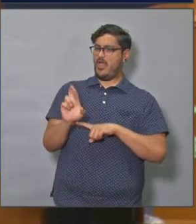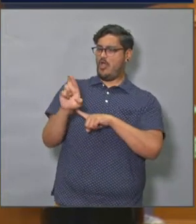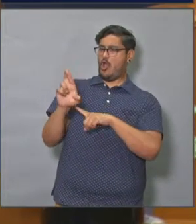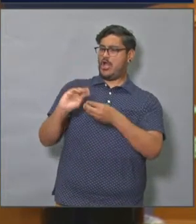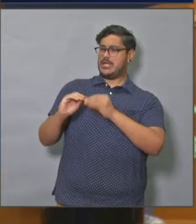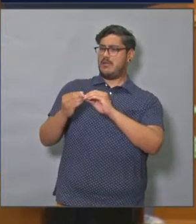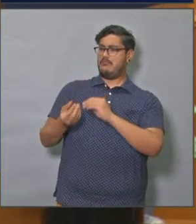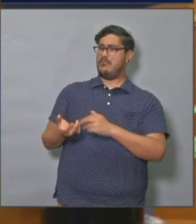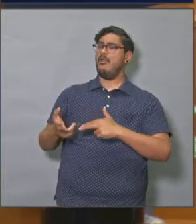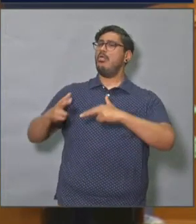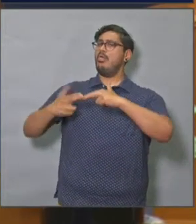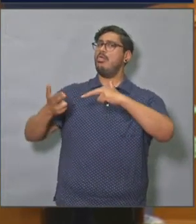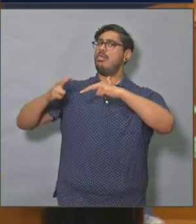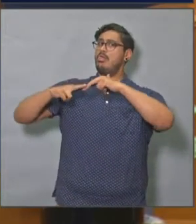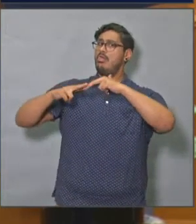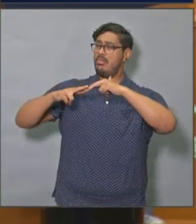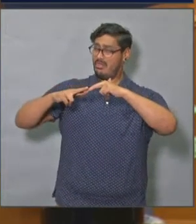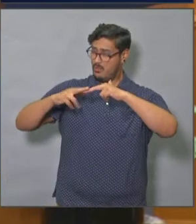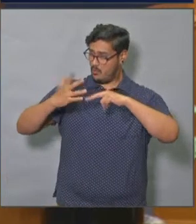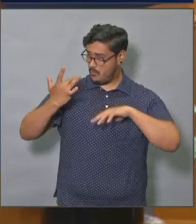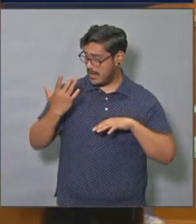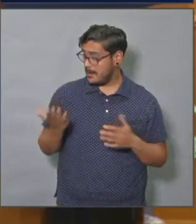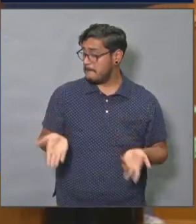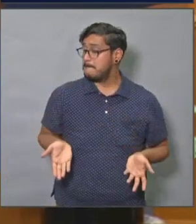increasing? Thank you.